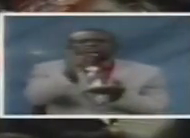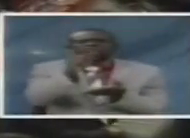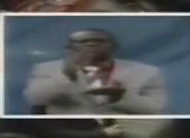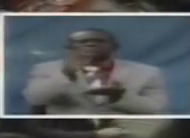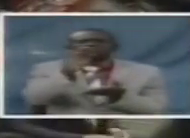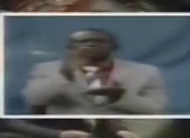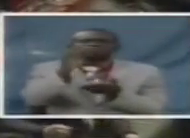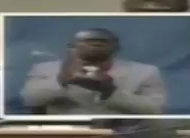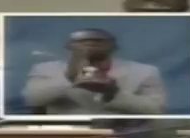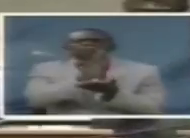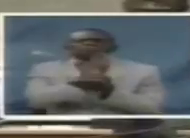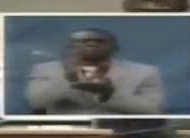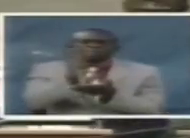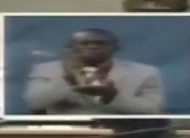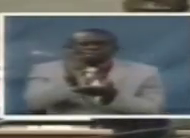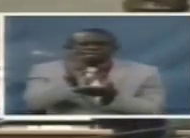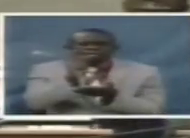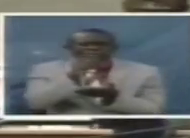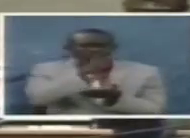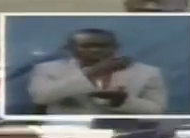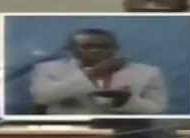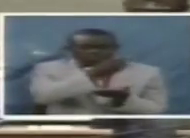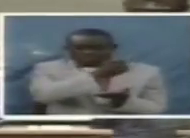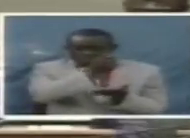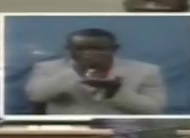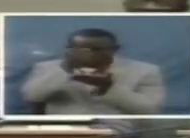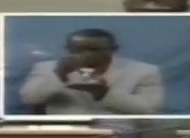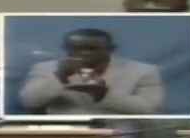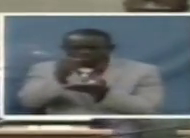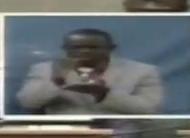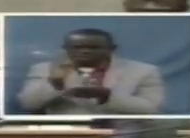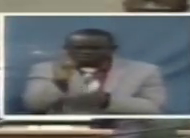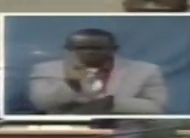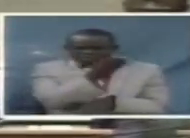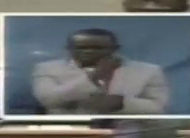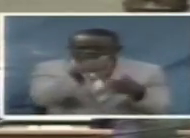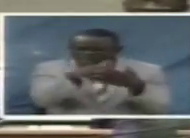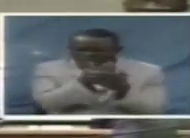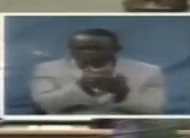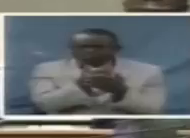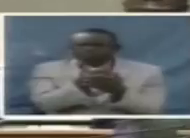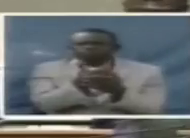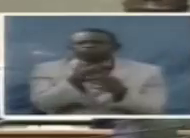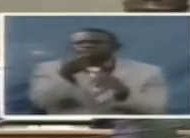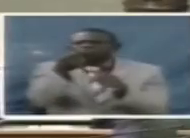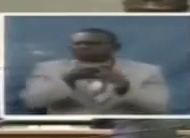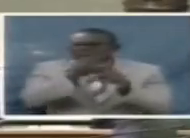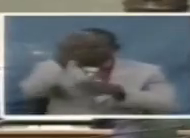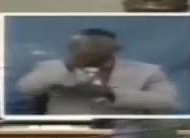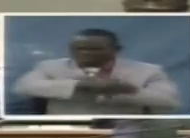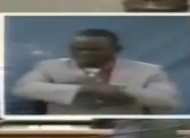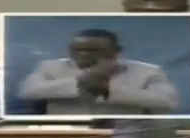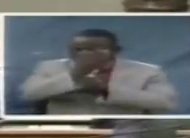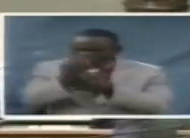recovery of the invested funds will be through revenues from the